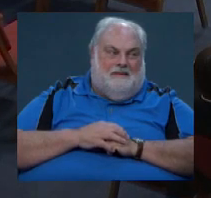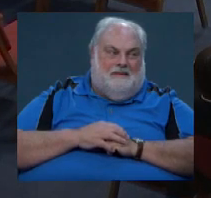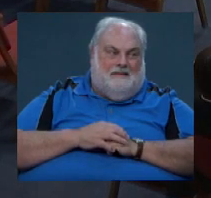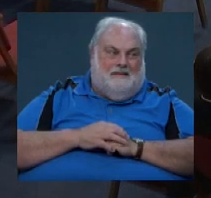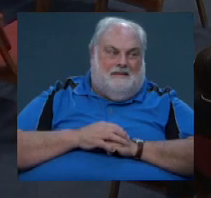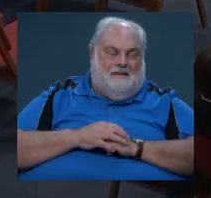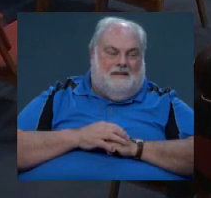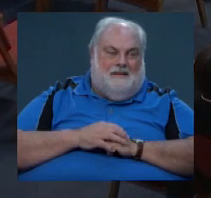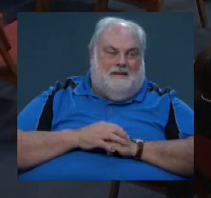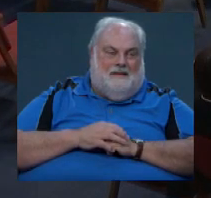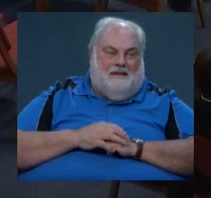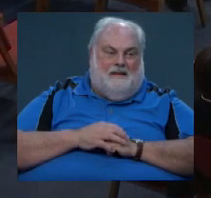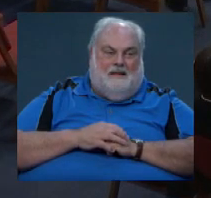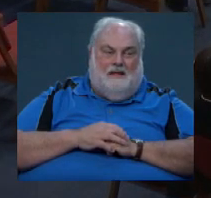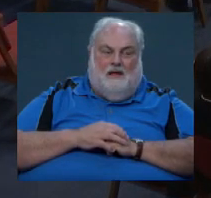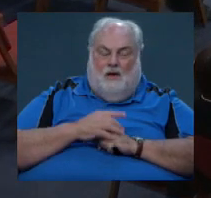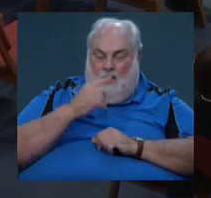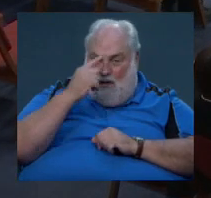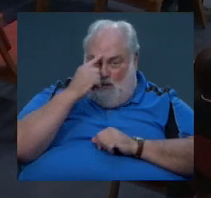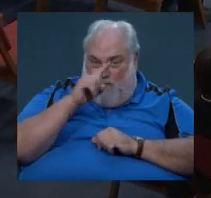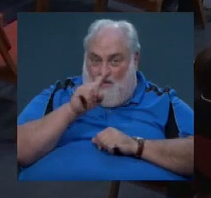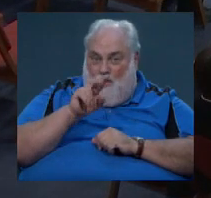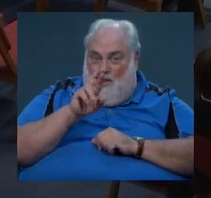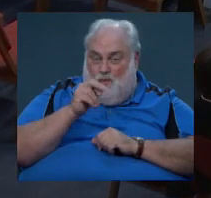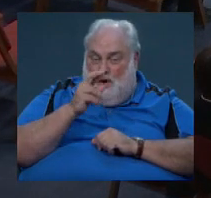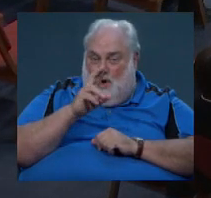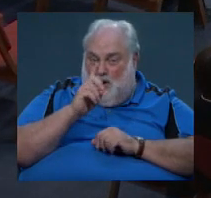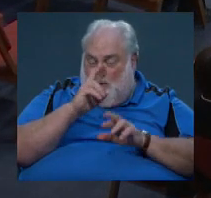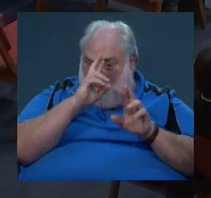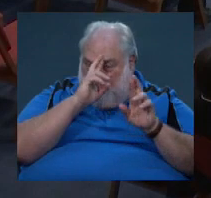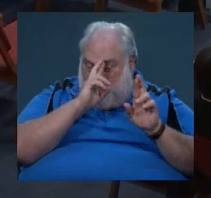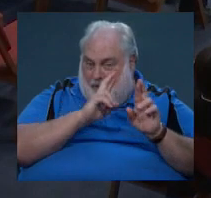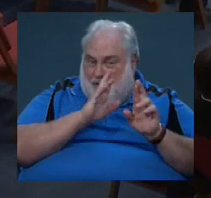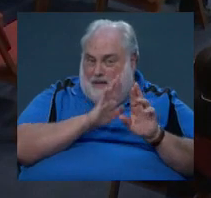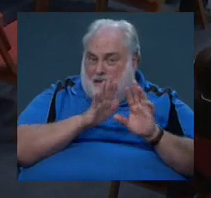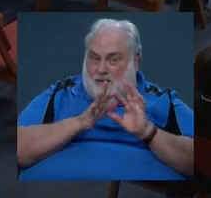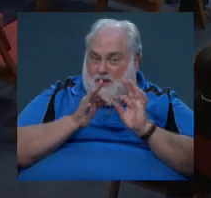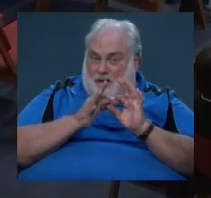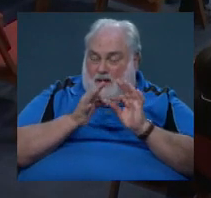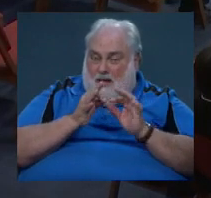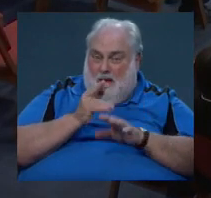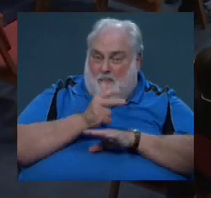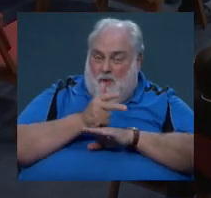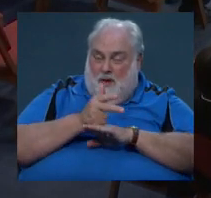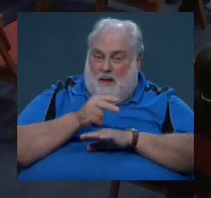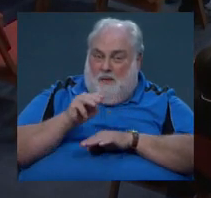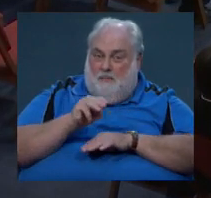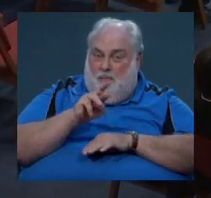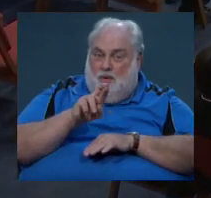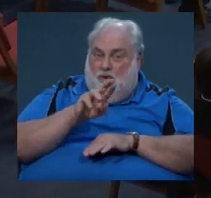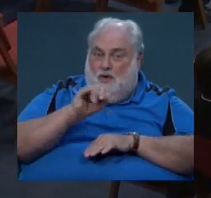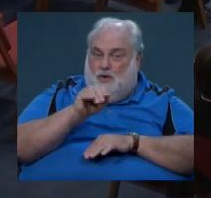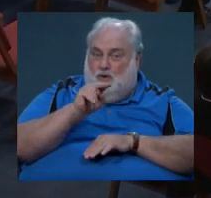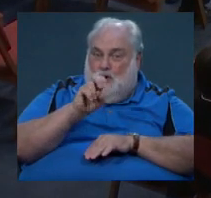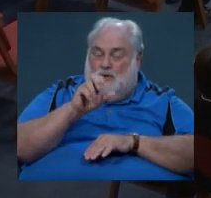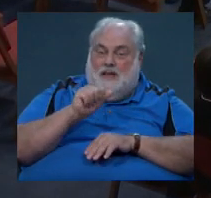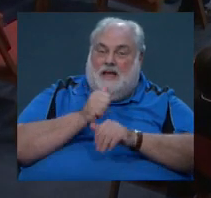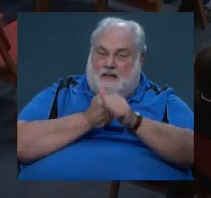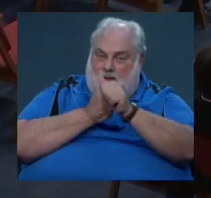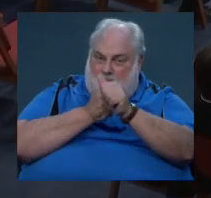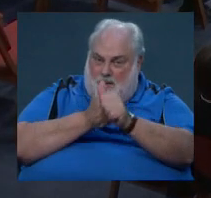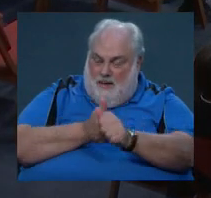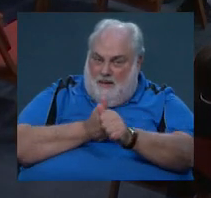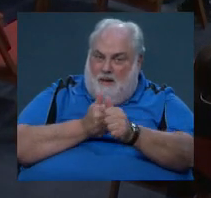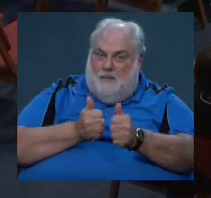Yes, Bonnie? For the record, with respect to Mr. Walker's concern about parking, Mr. Jones is complying with ordinance standards